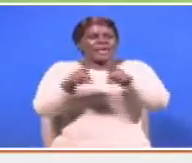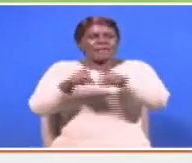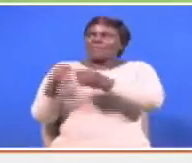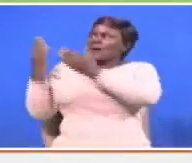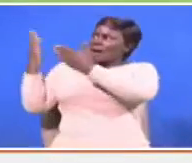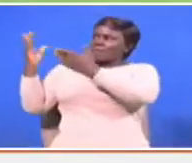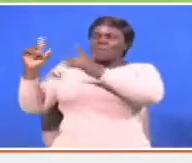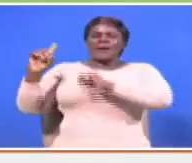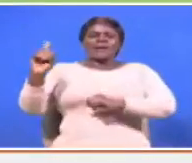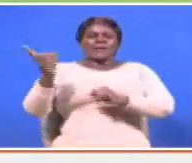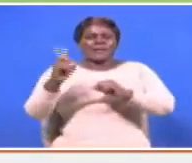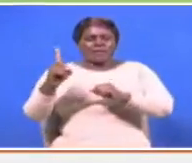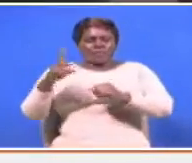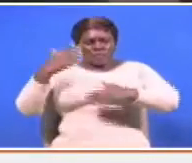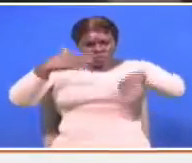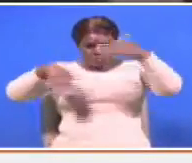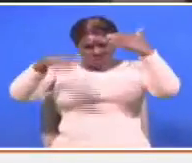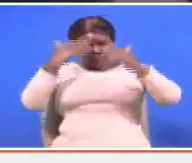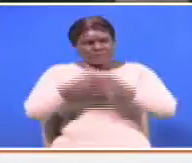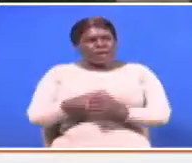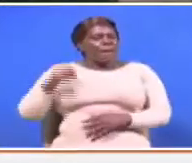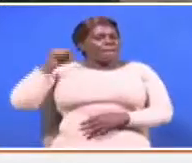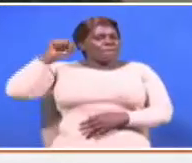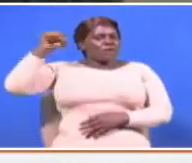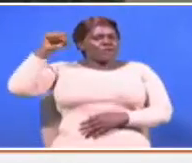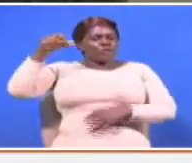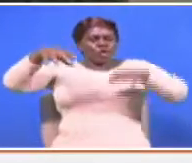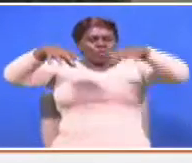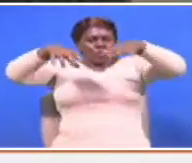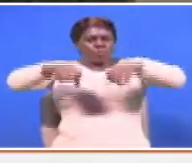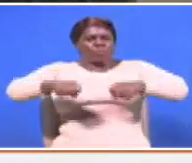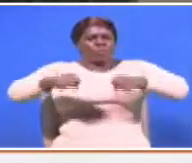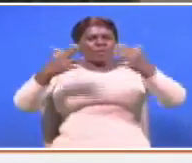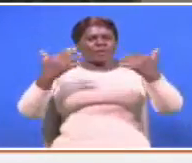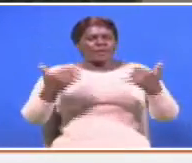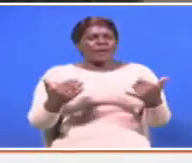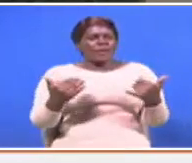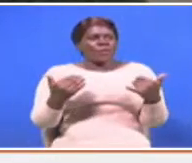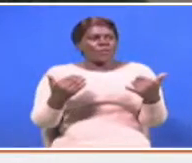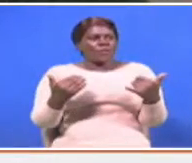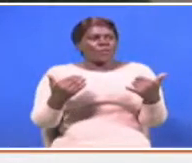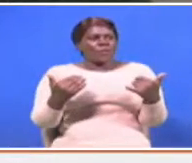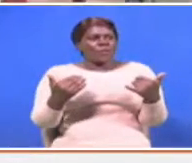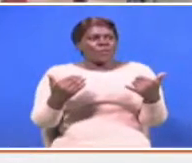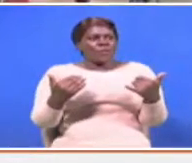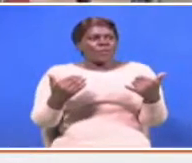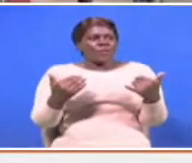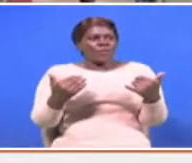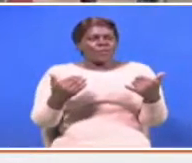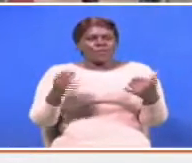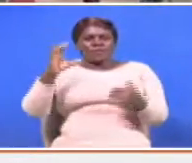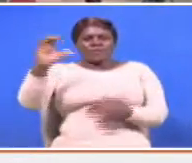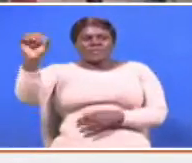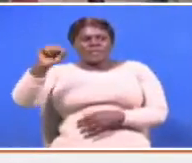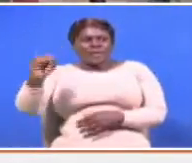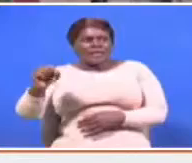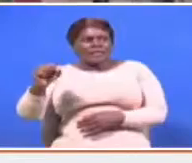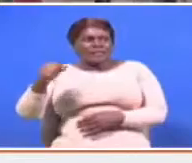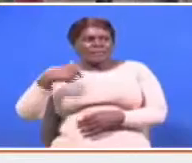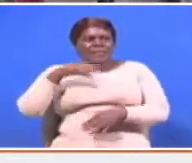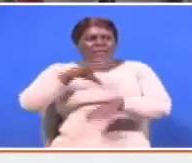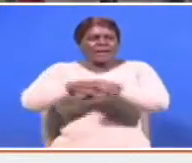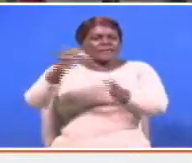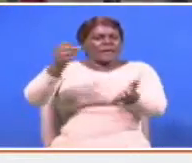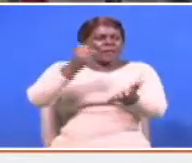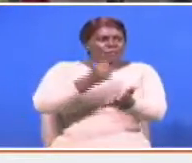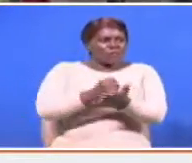happened. Political patronage took over. Now it was, can you reach the cabinet secretary so that I can get an